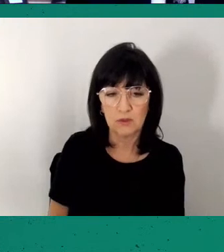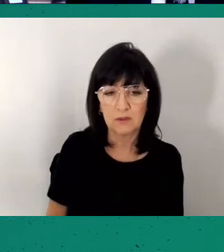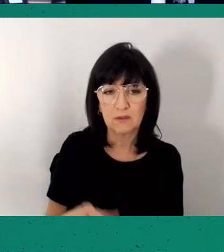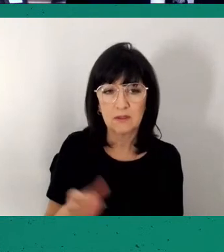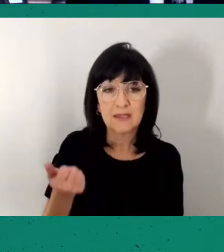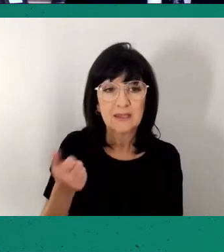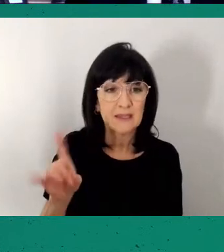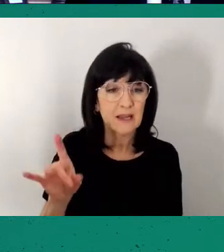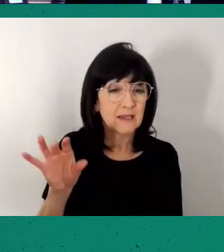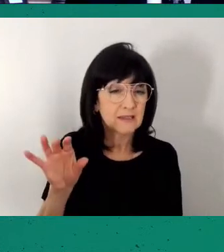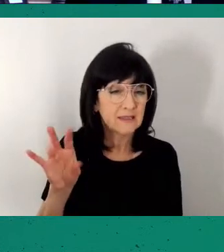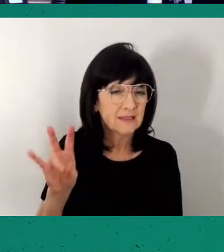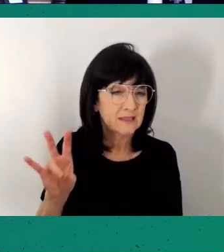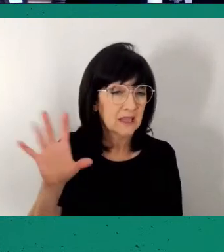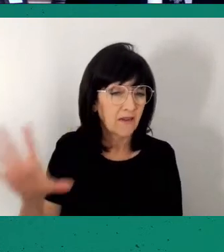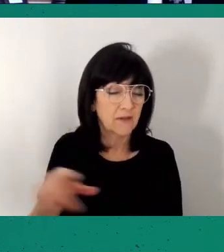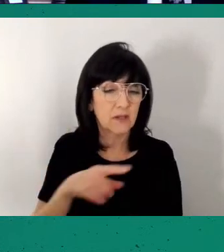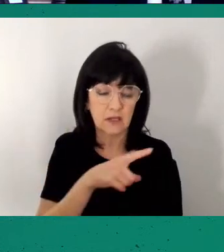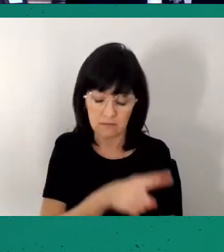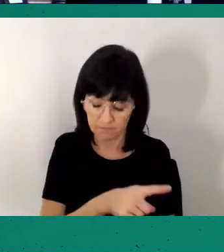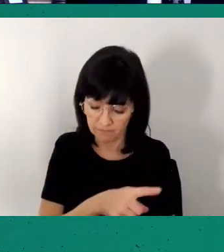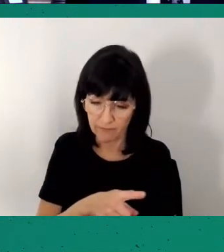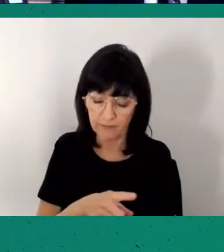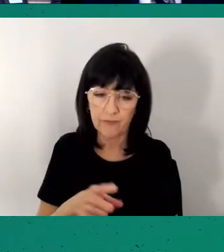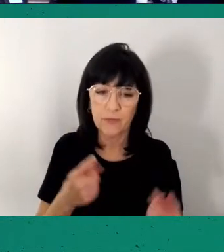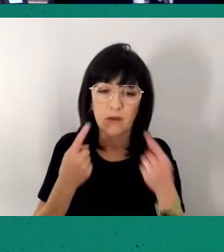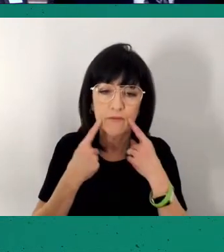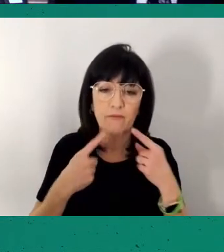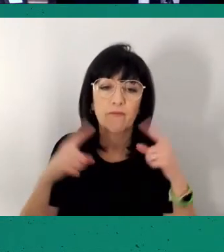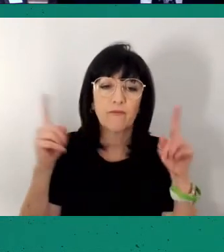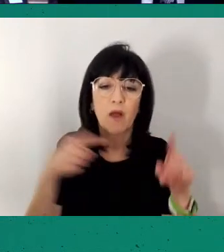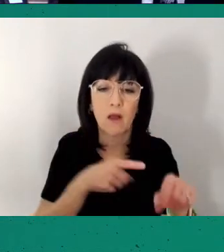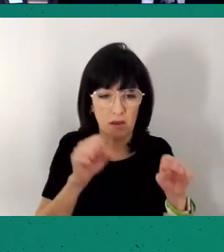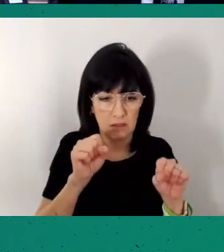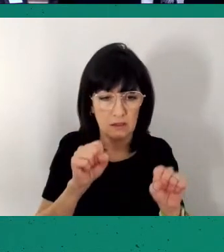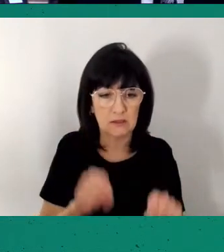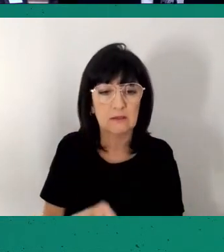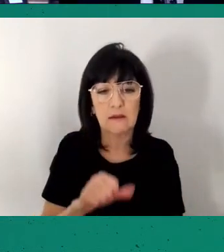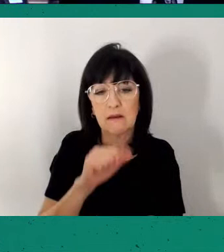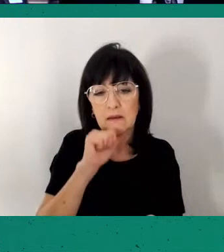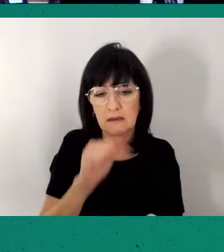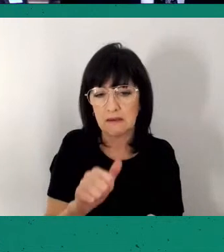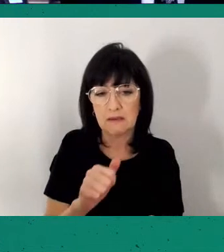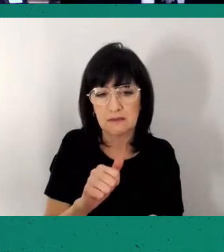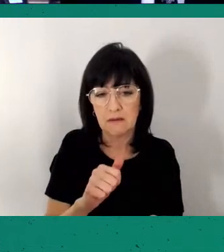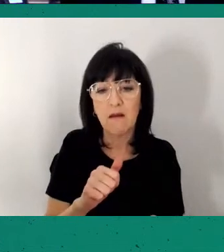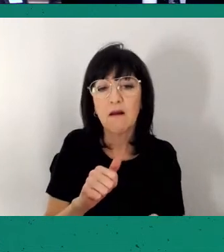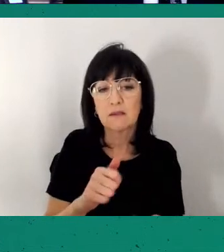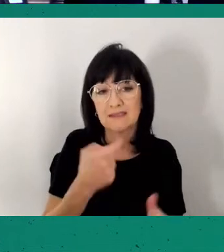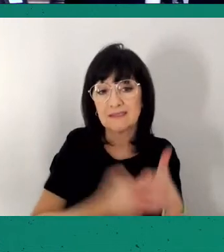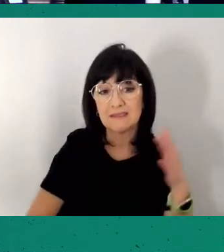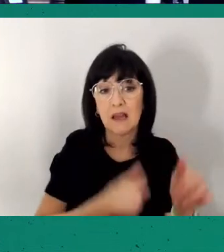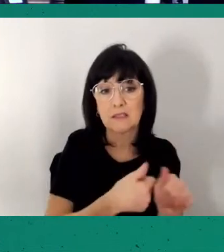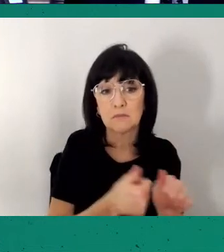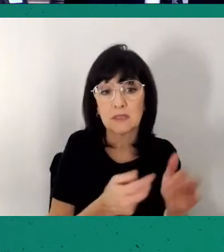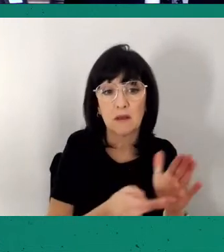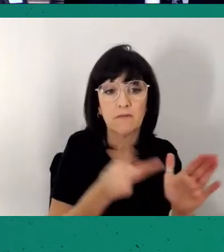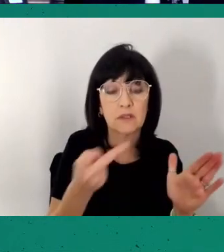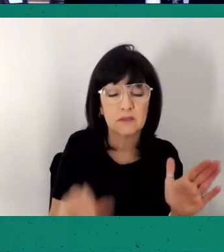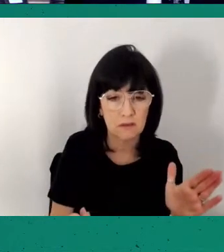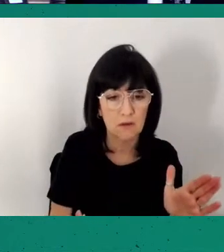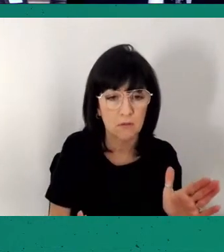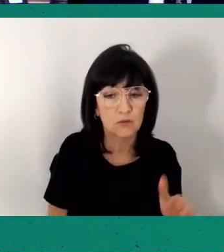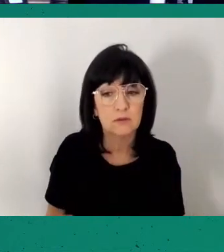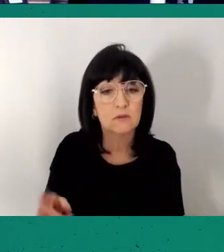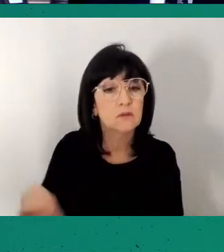tax themselves. This did not mean, however, that the tax collectors were going to collect the taxes. A group of African American